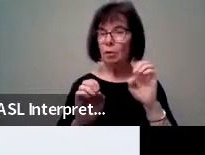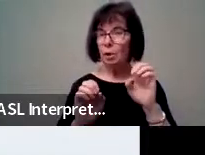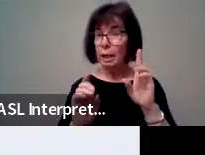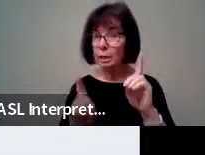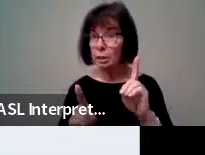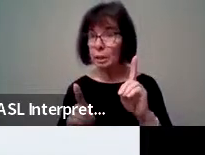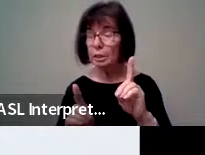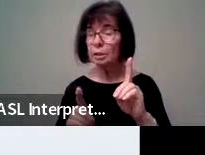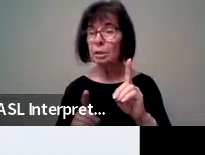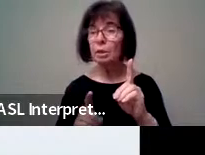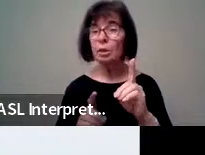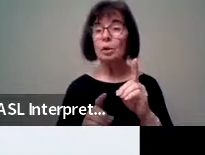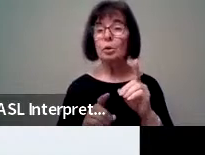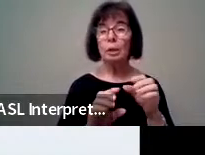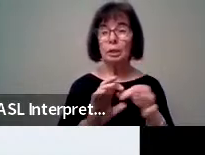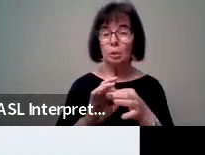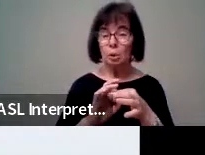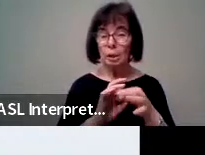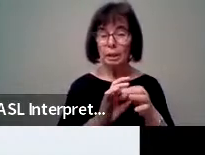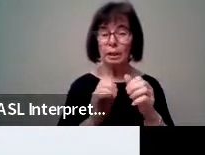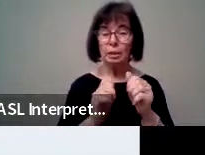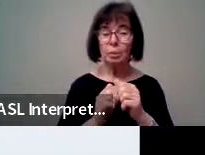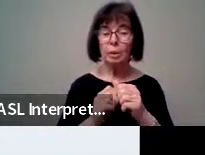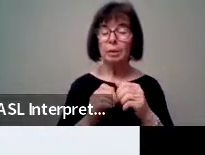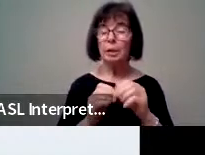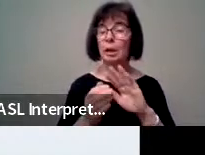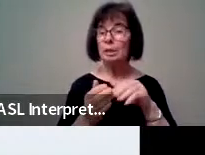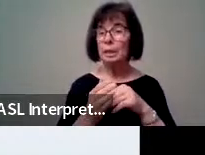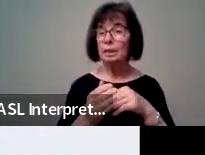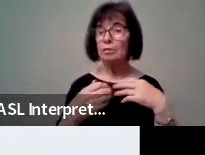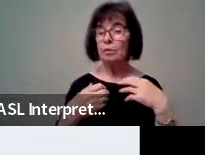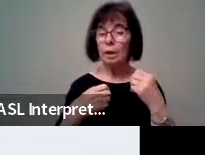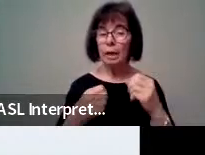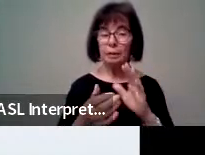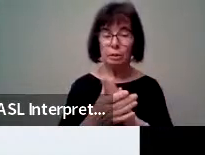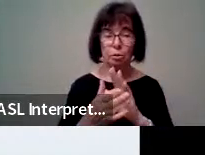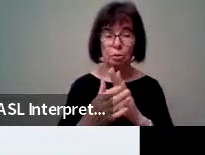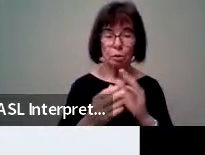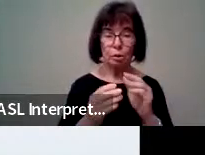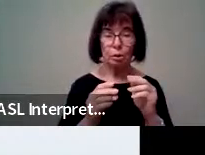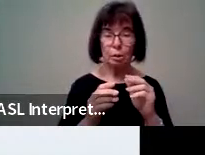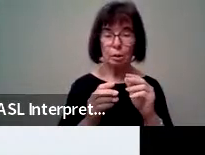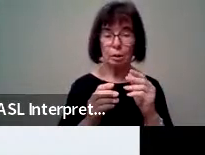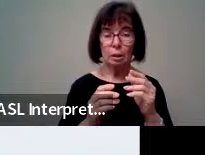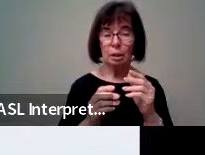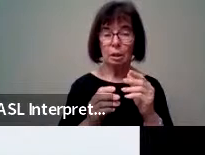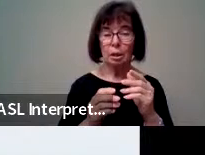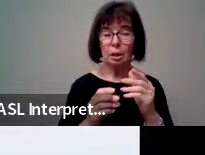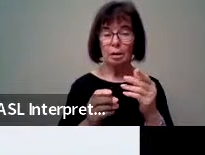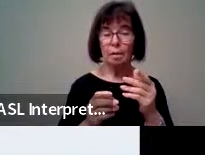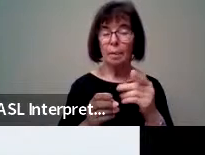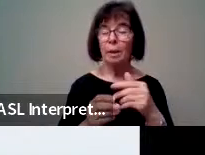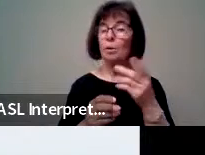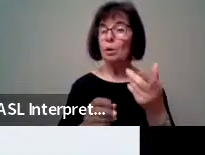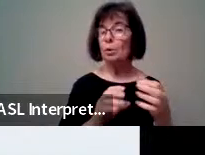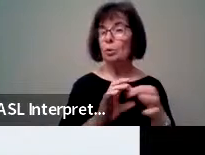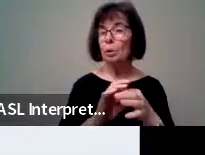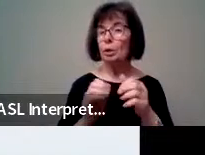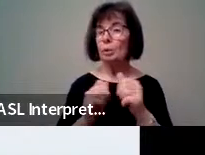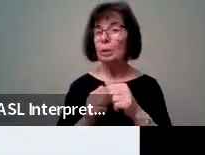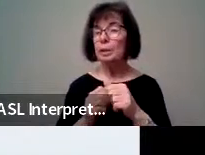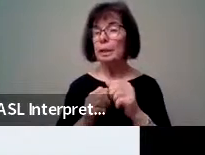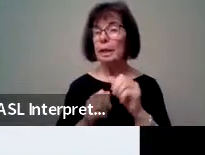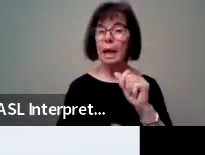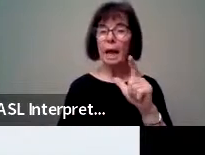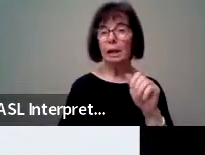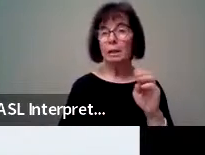to coordinate with our Center for Healthy Schools and Communities, who have been front and center with the Alameda County Office of Education, working with